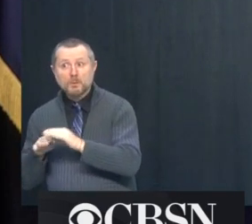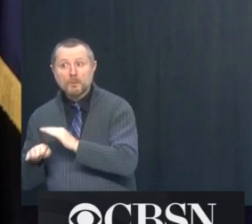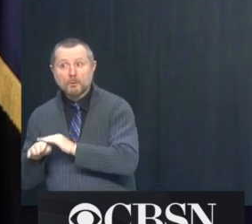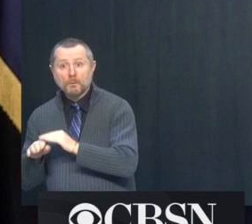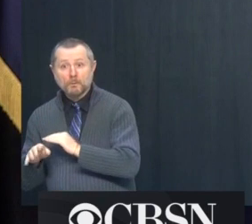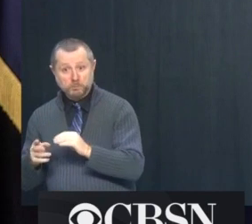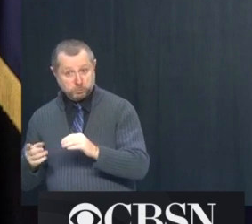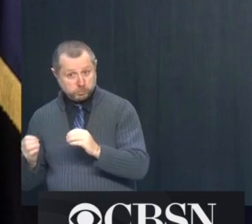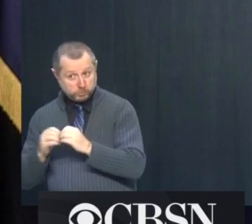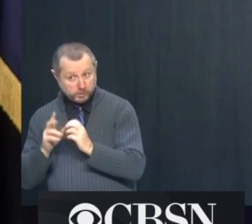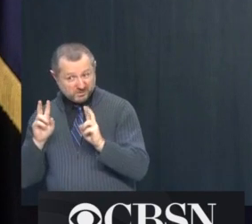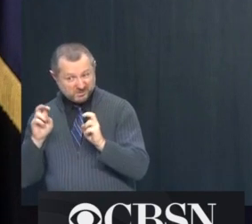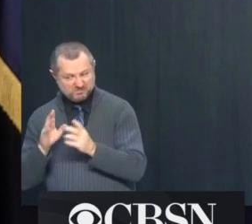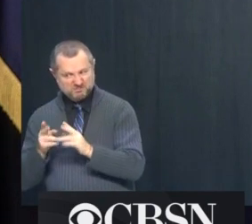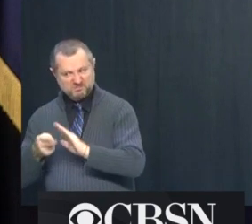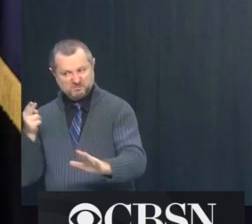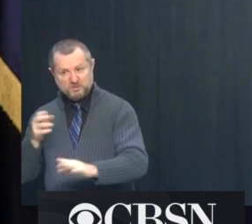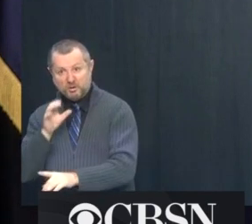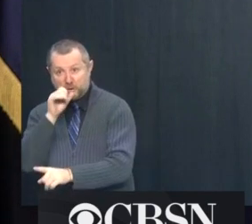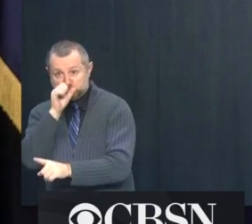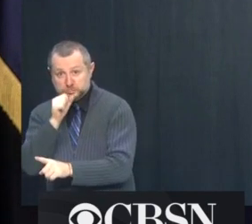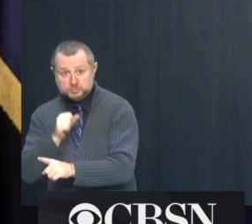more colored zones?